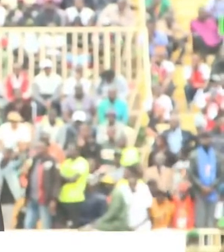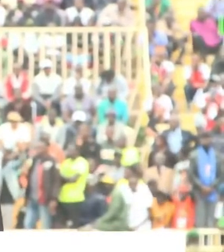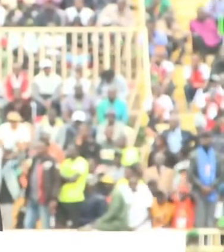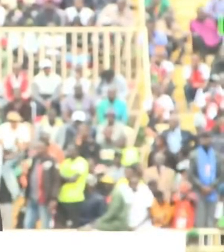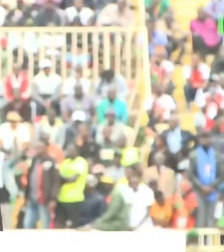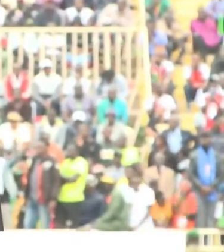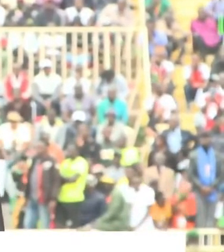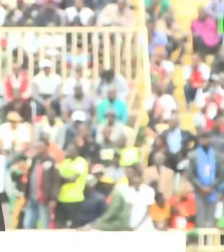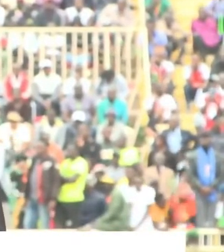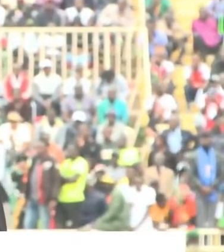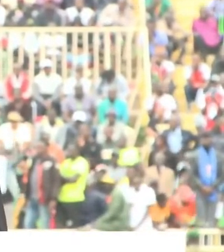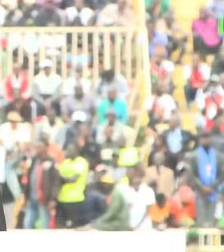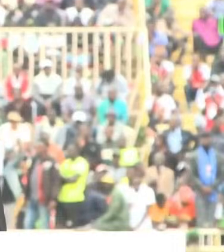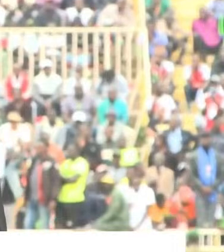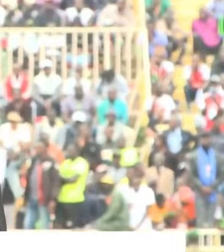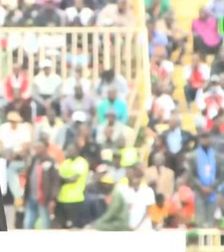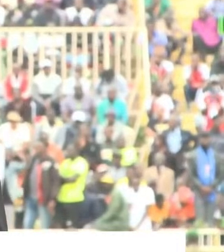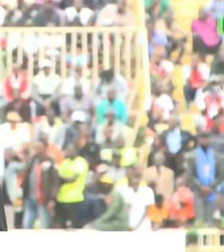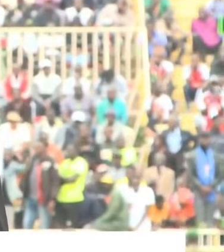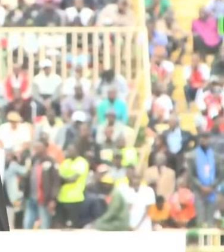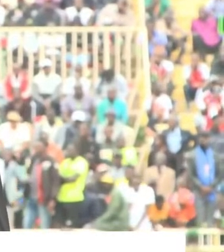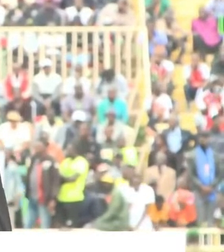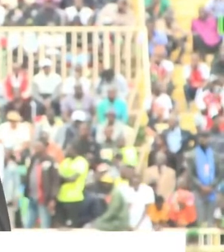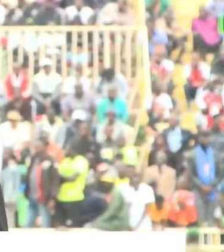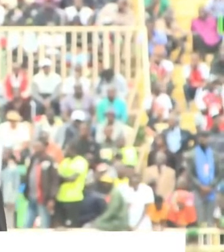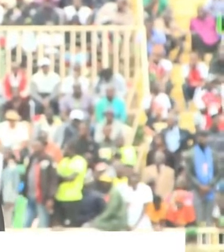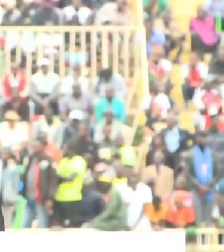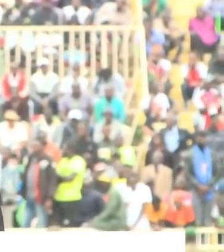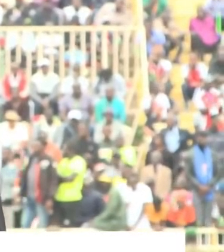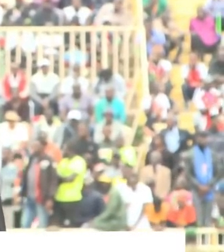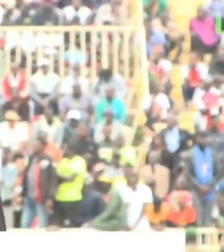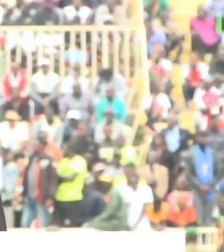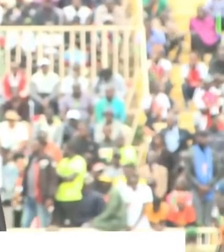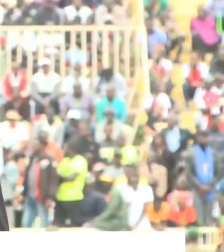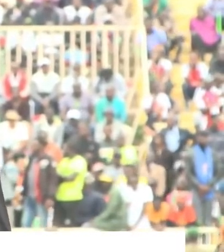To His Excellency, the President of the Republic of Kenya,